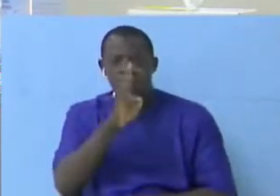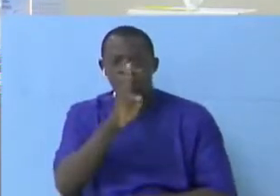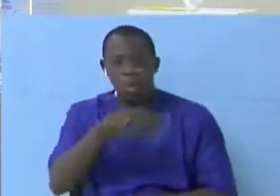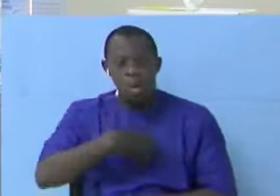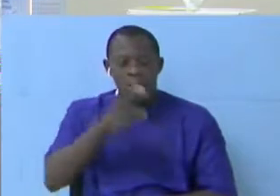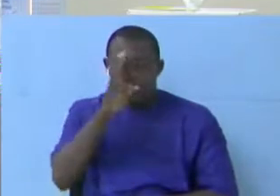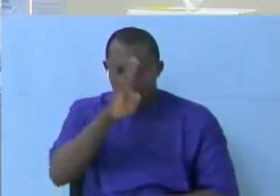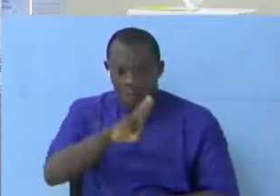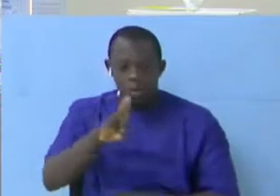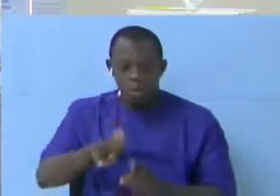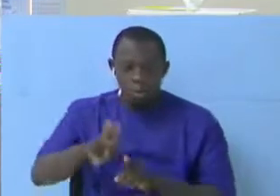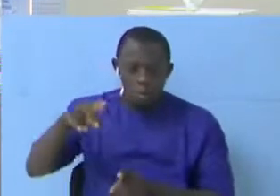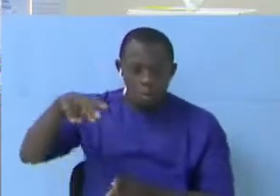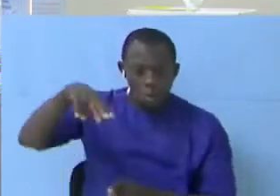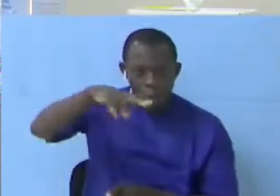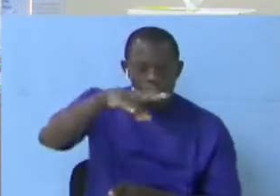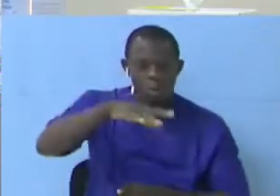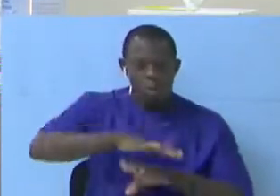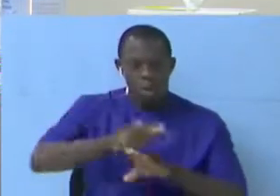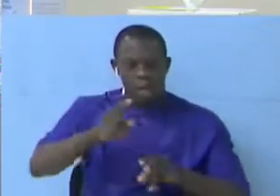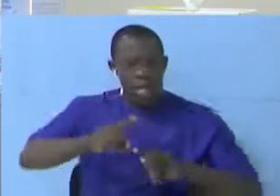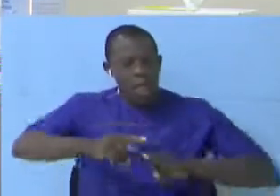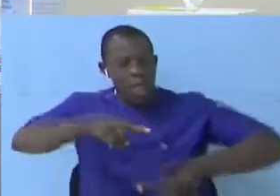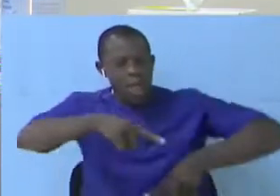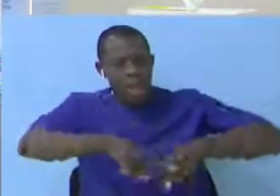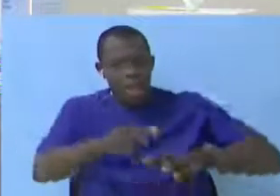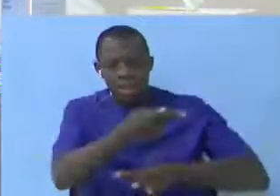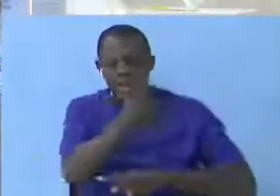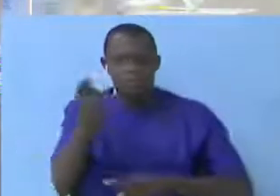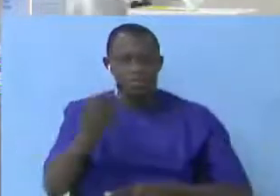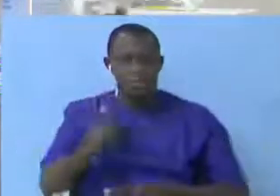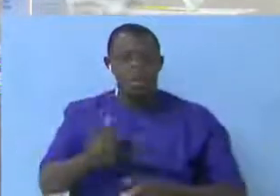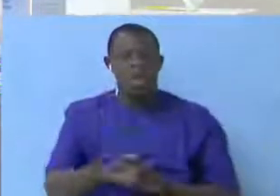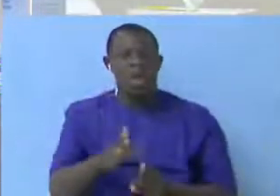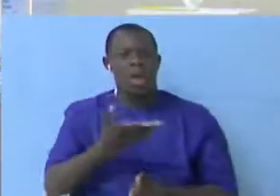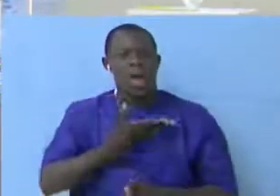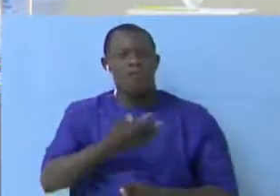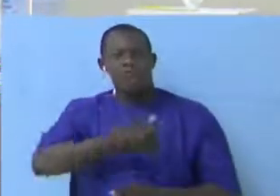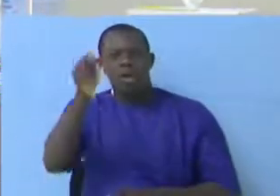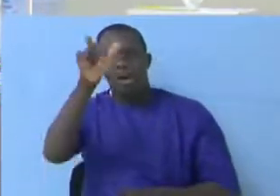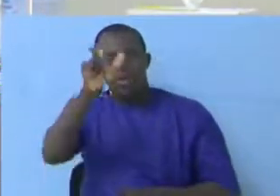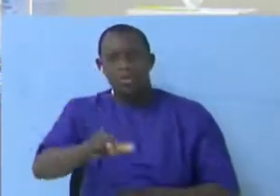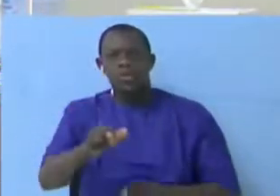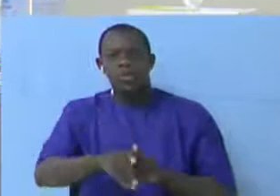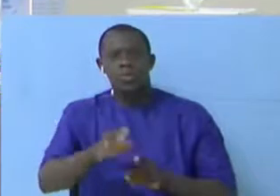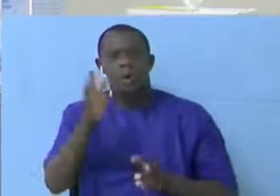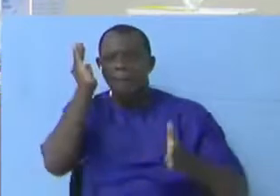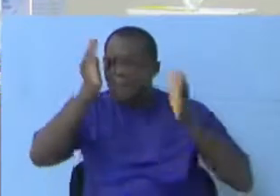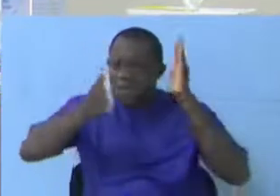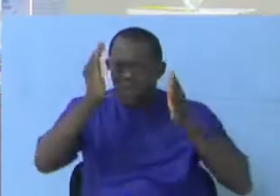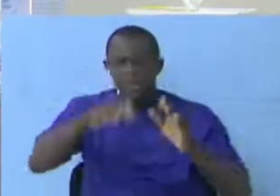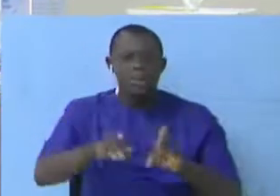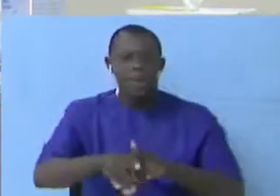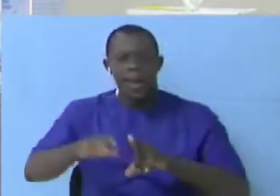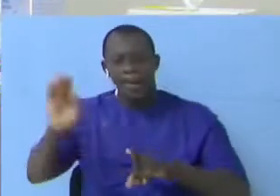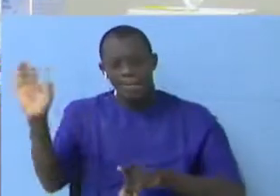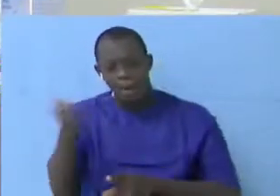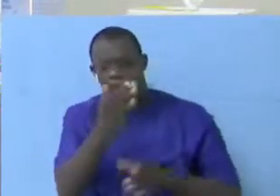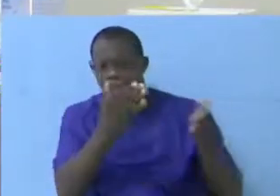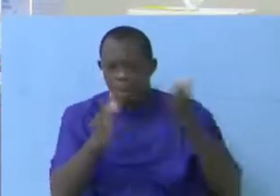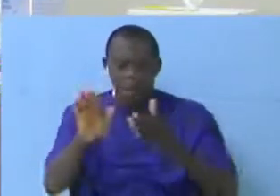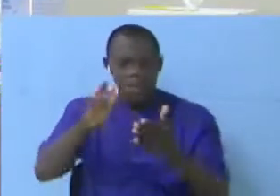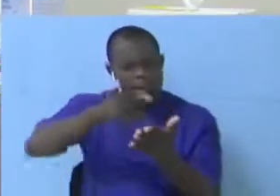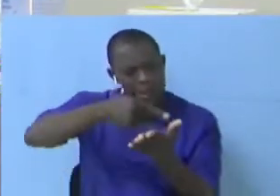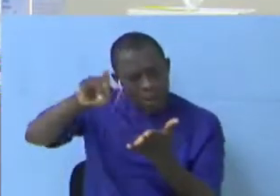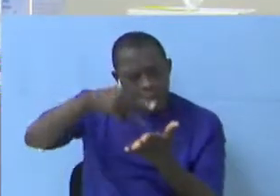these people, but there was also another person who was busy slapping and beating some of these people. Na kibaro sota jamme